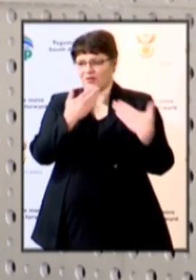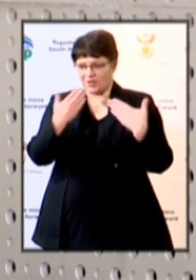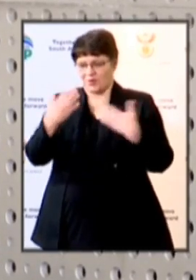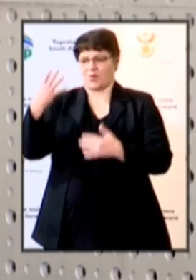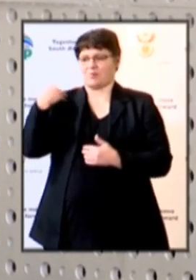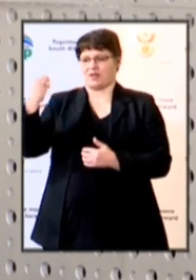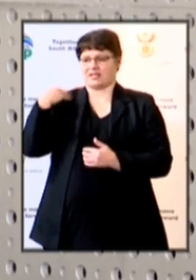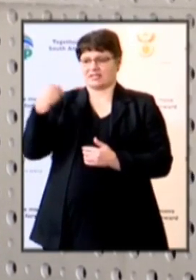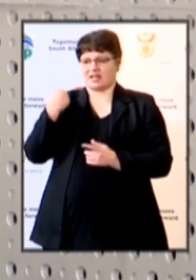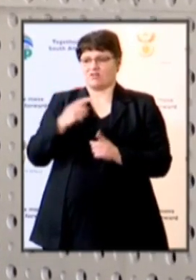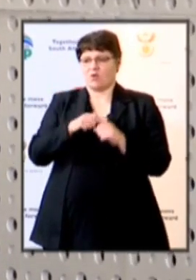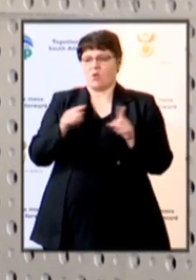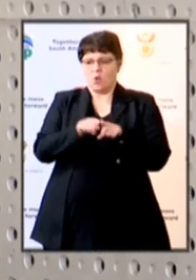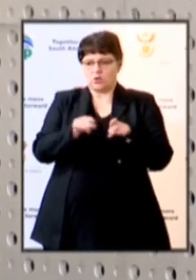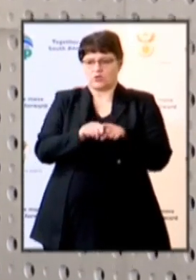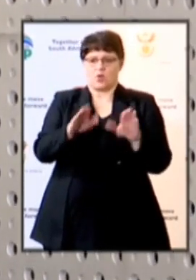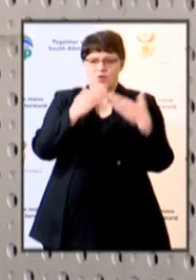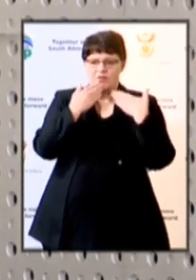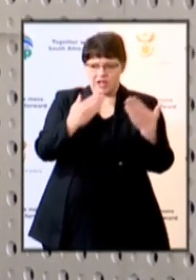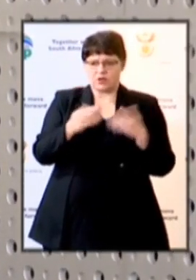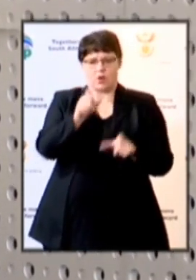nakubalaleli emakhaya.